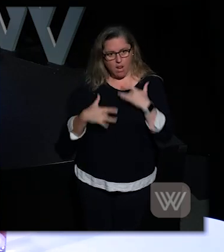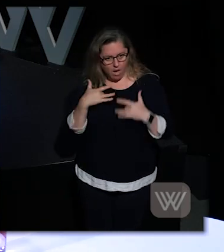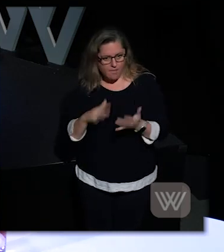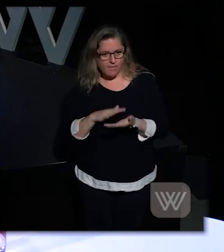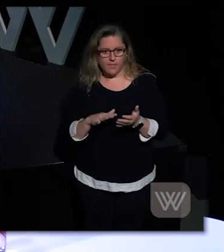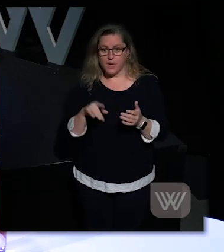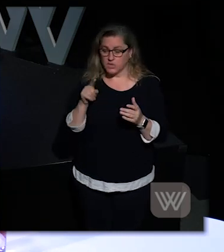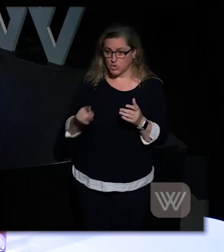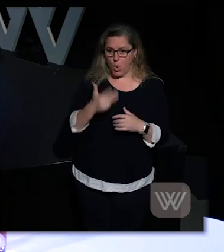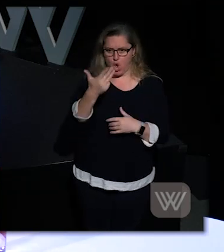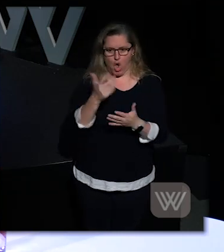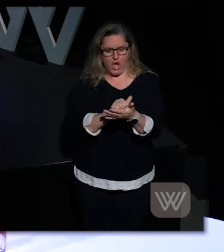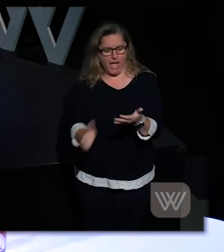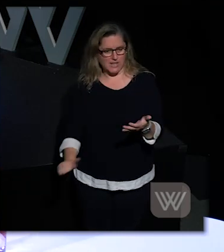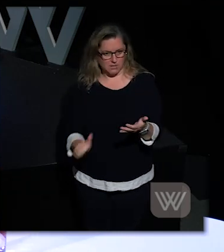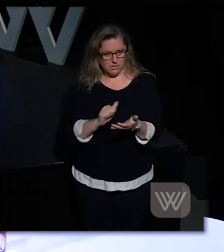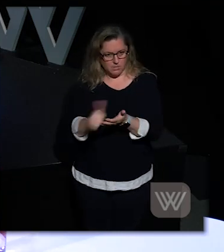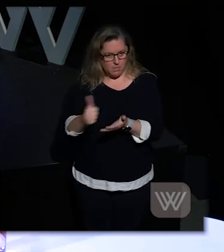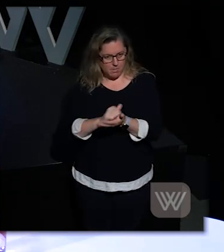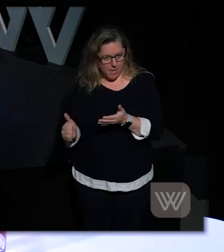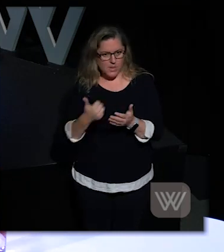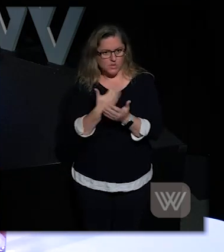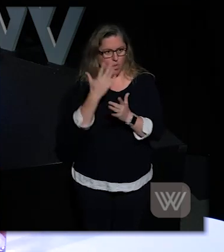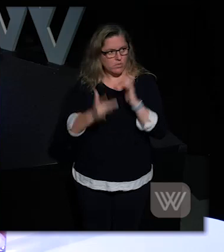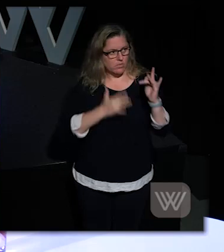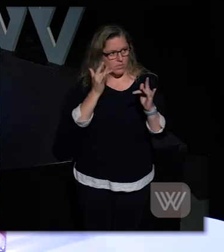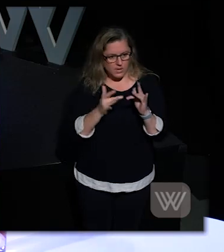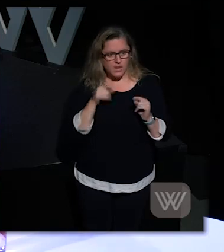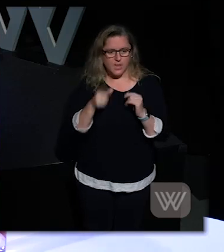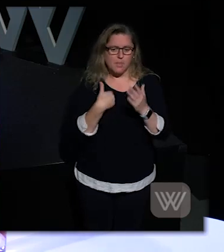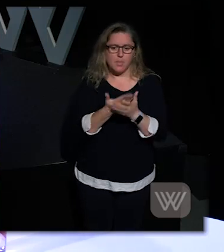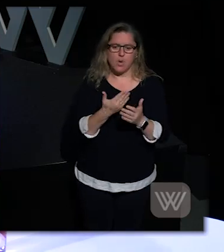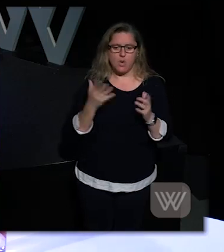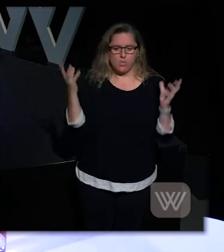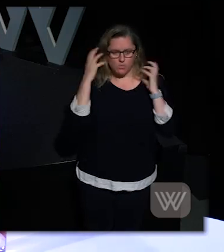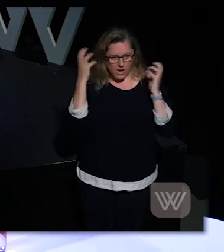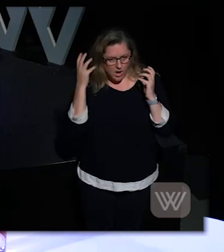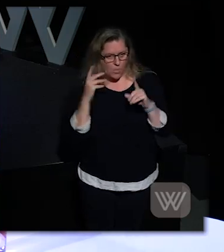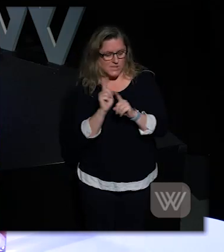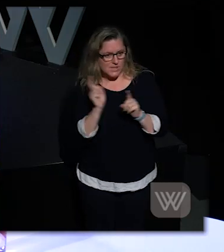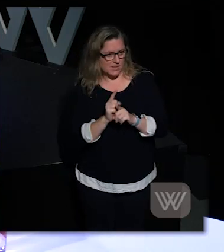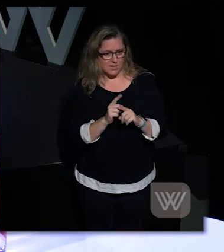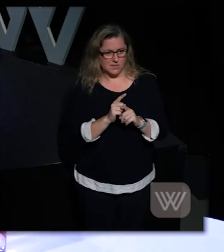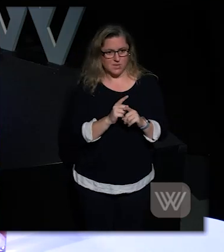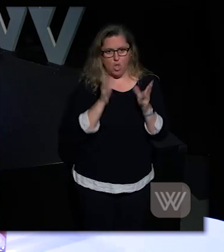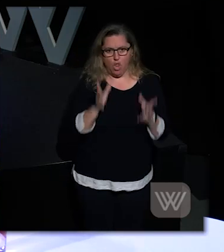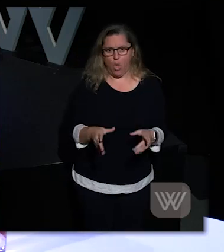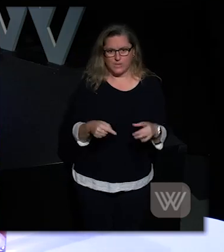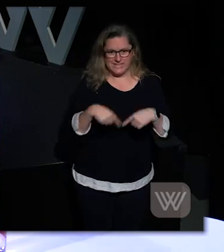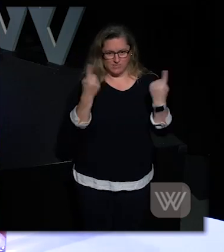I did this series of 9 articles that were published online, and they went on air on the radio as well. And they went on air on lots of